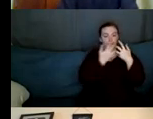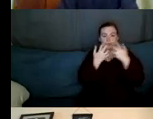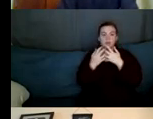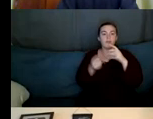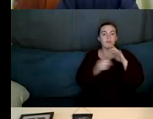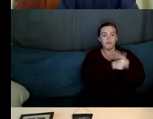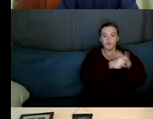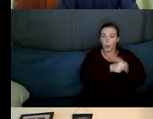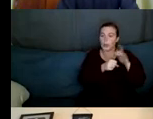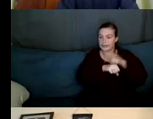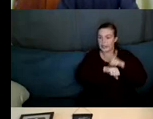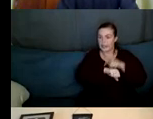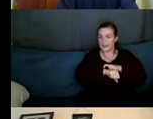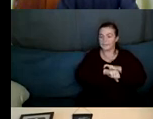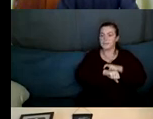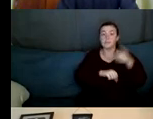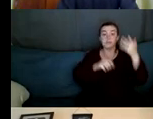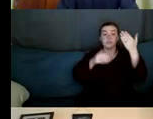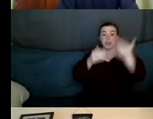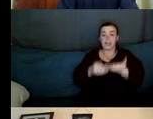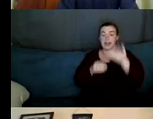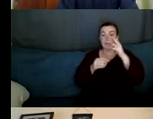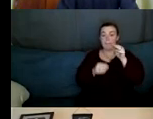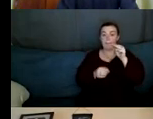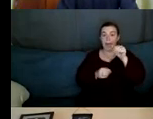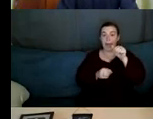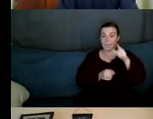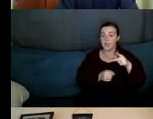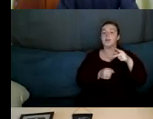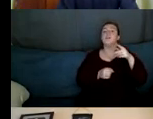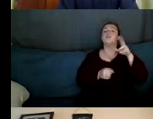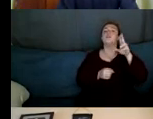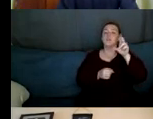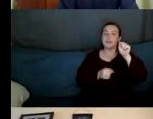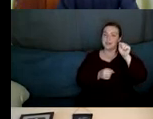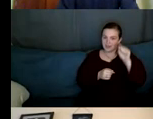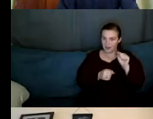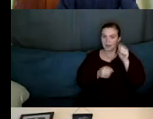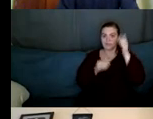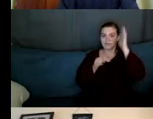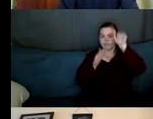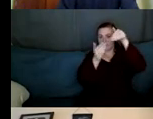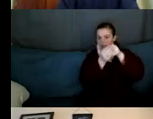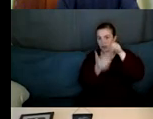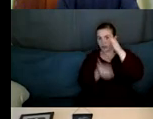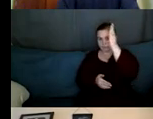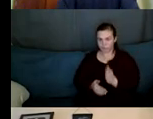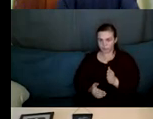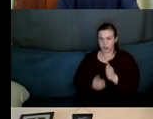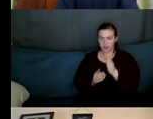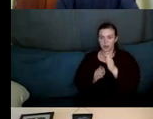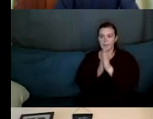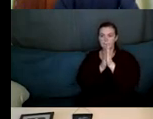a UTC based map. So you can see UTC here in the center. And then as we go this